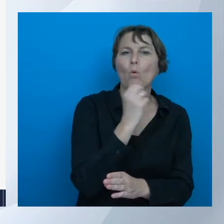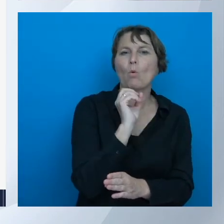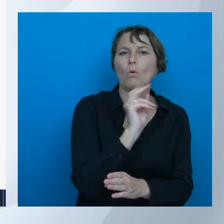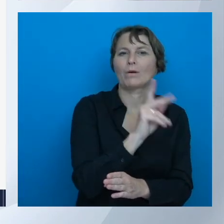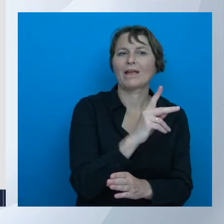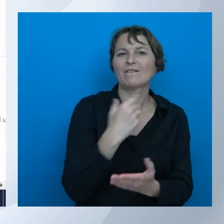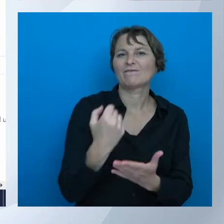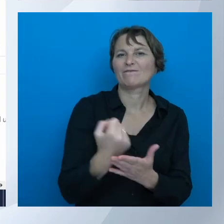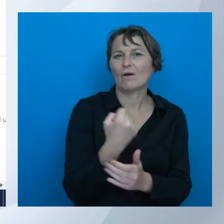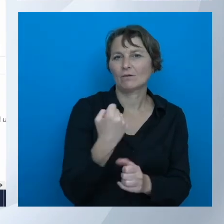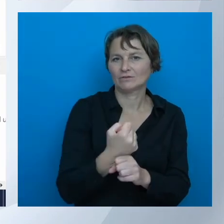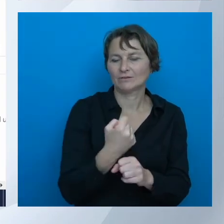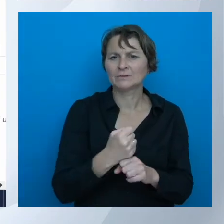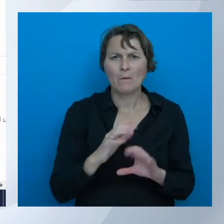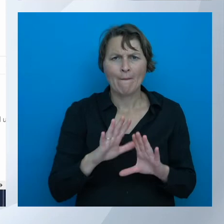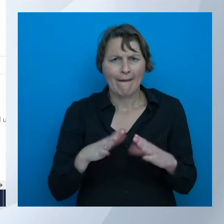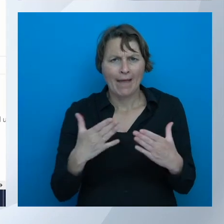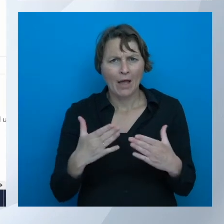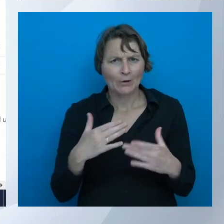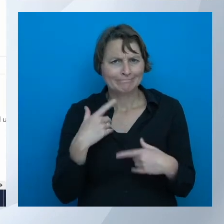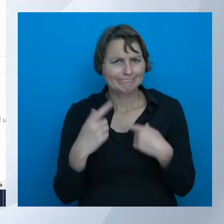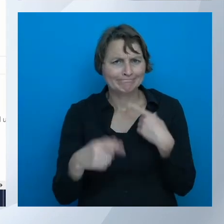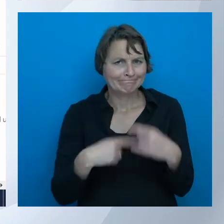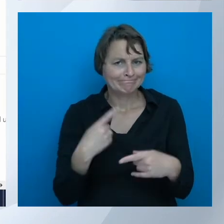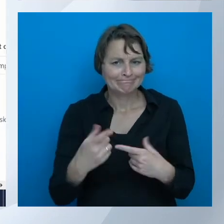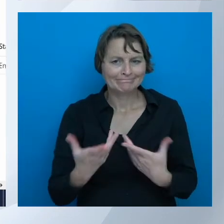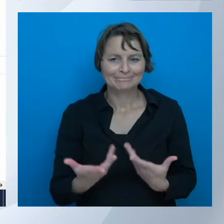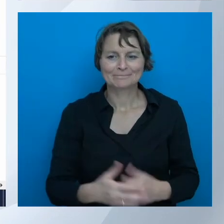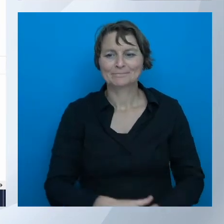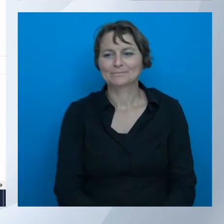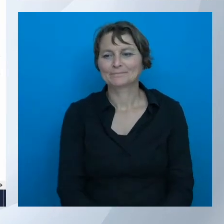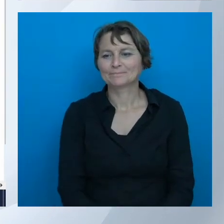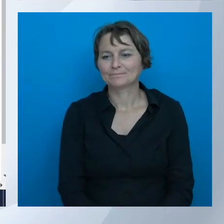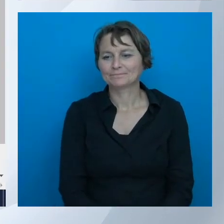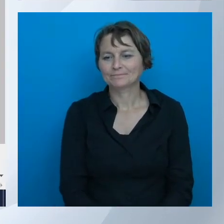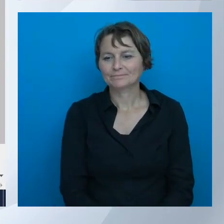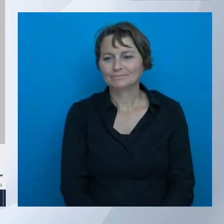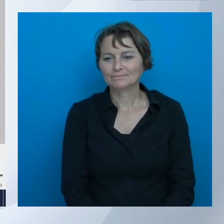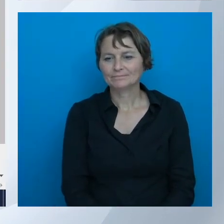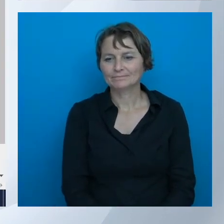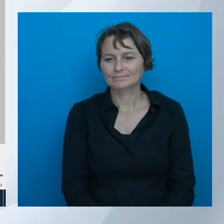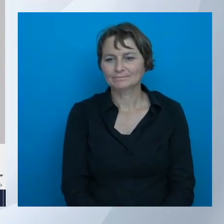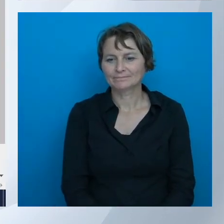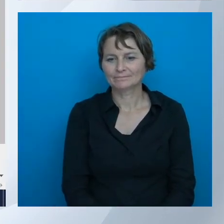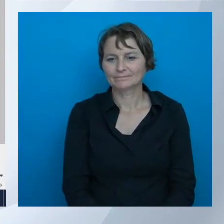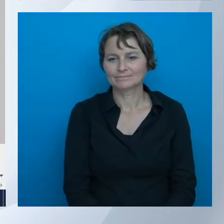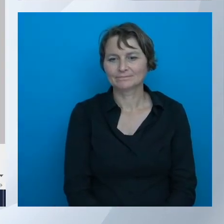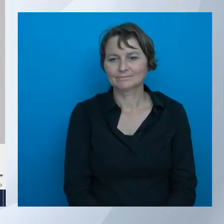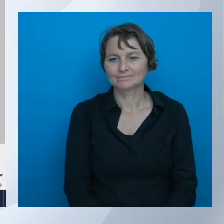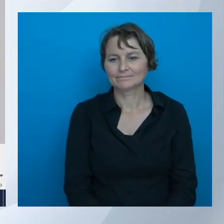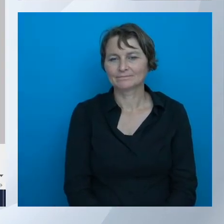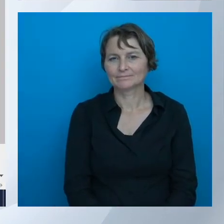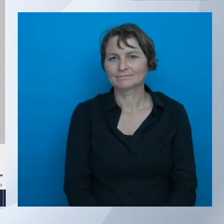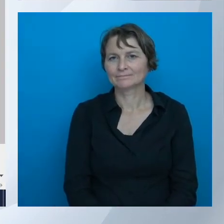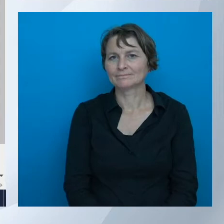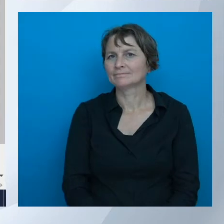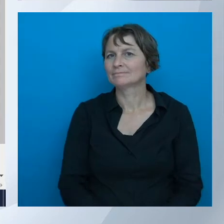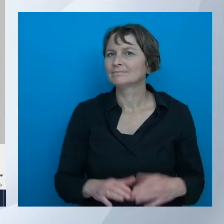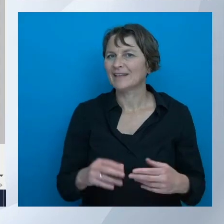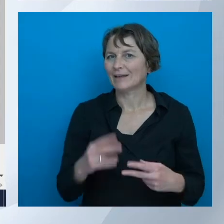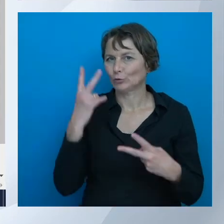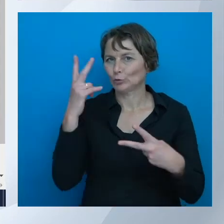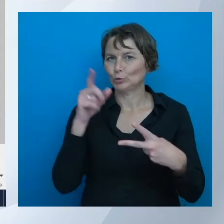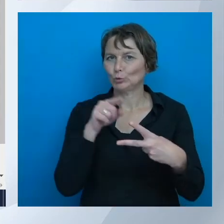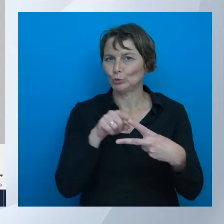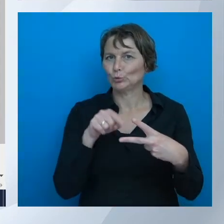working, let me go to my, there we go. You will actually have to have 2 applications, so